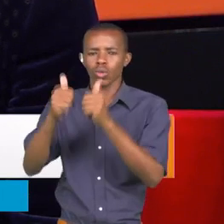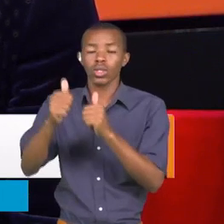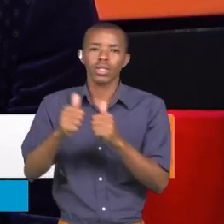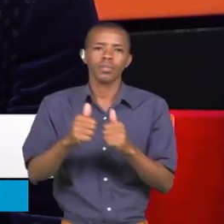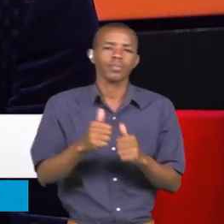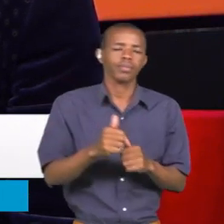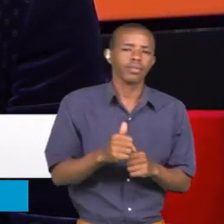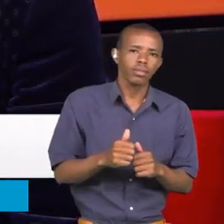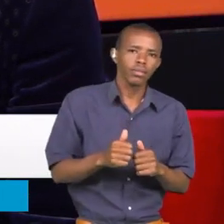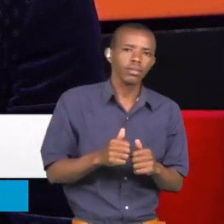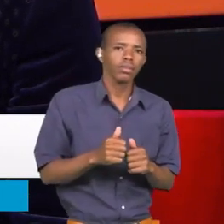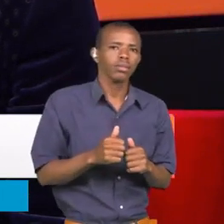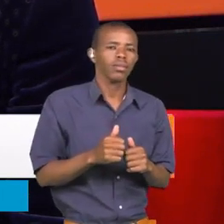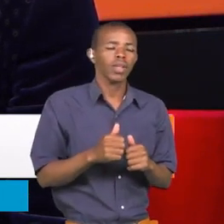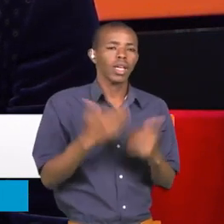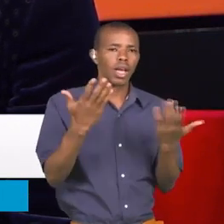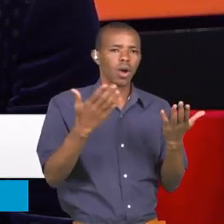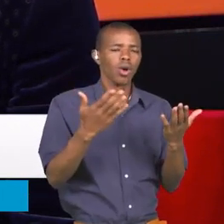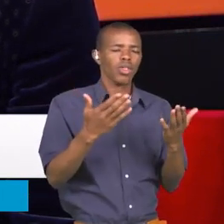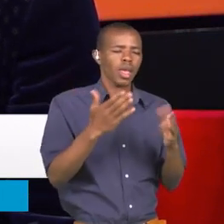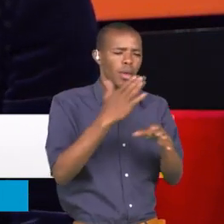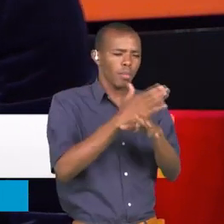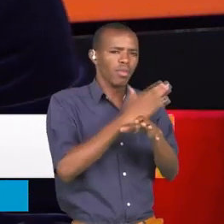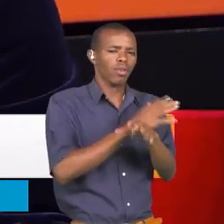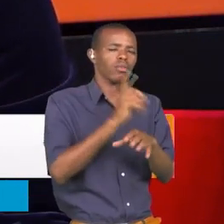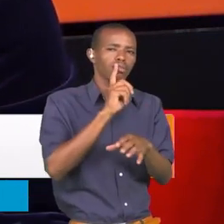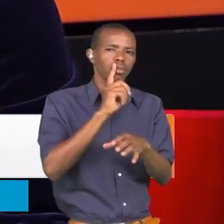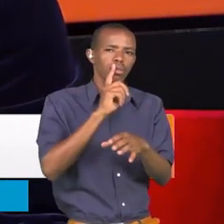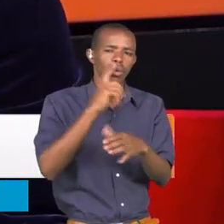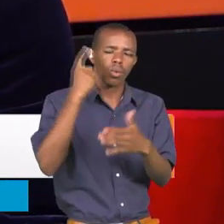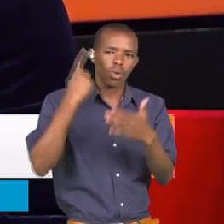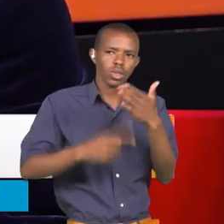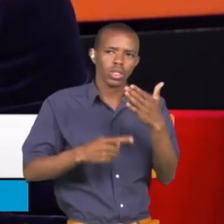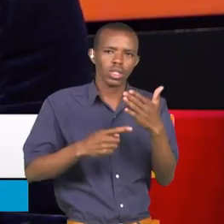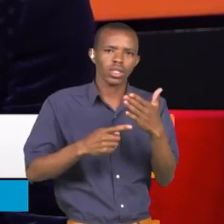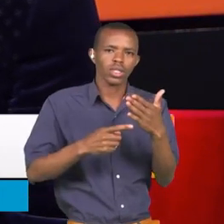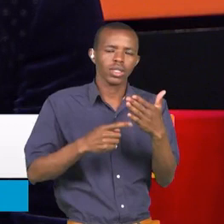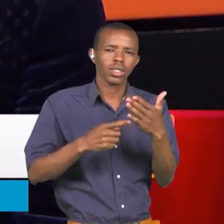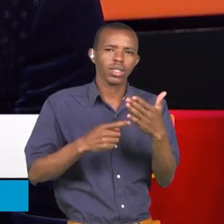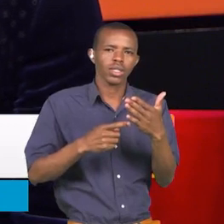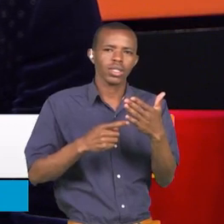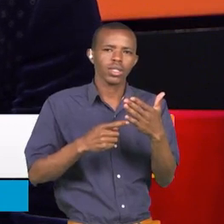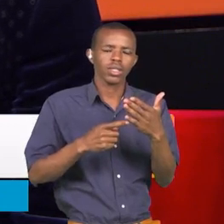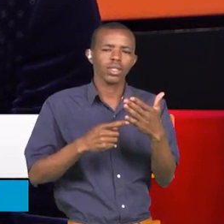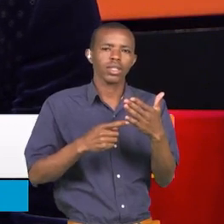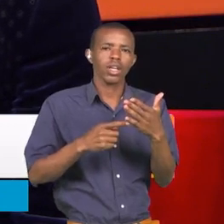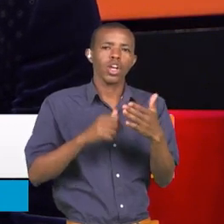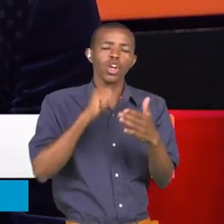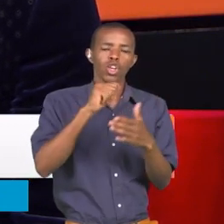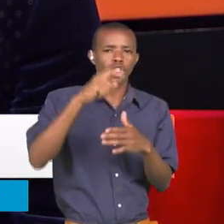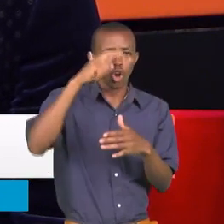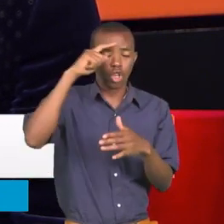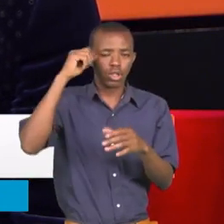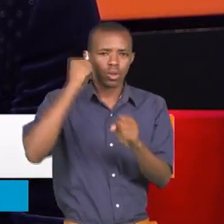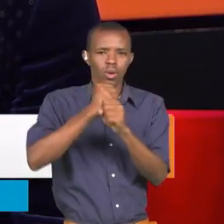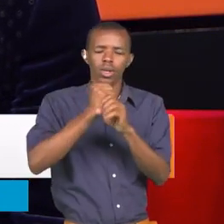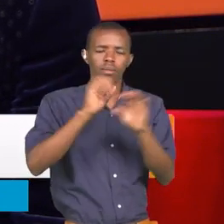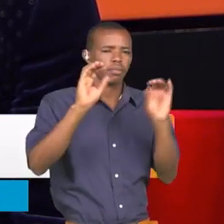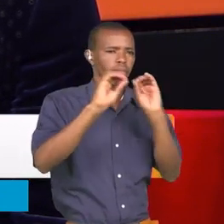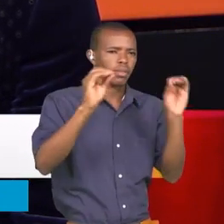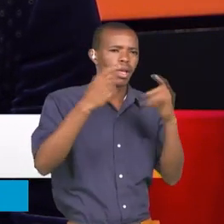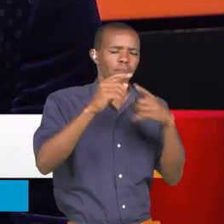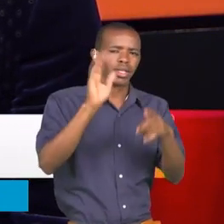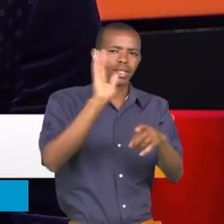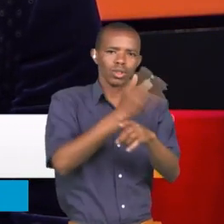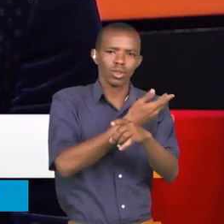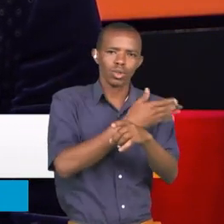back to the point that I made a bit earlier. Rendition. You see, it's a different. It's not the original work. Okay. Look at the song